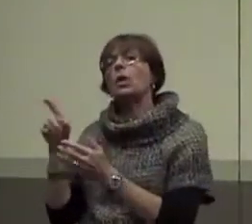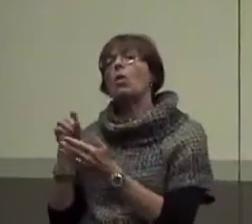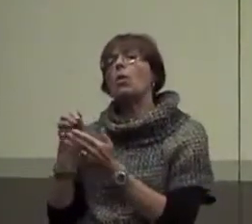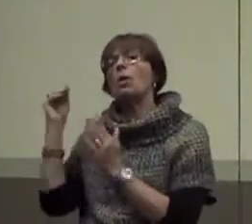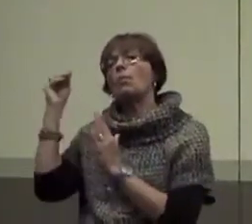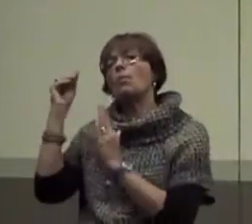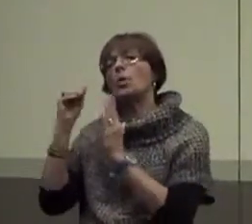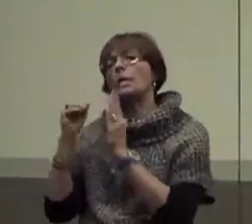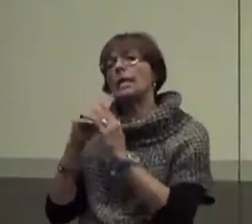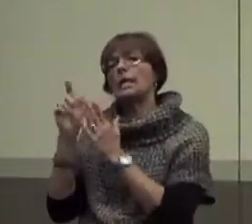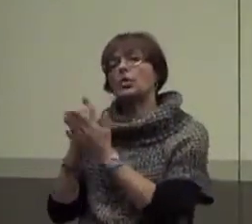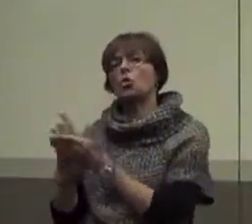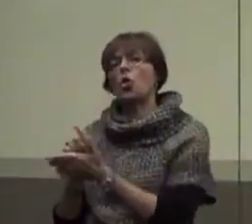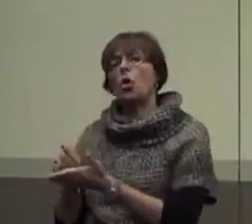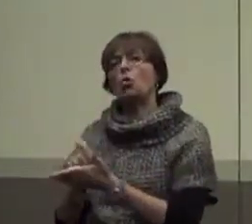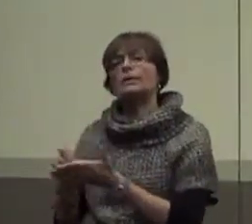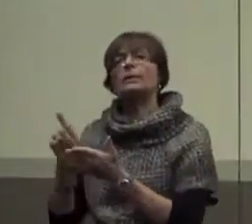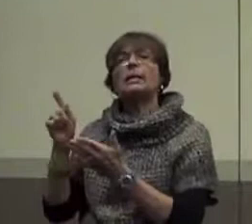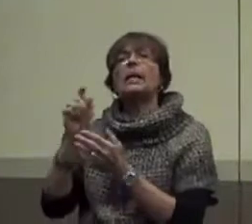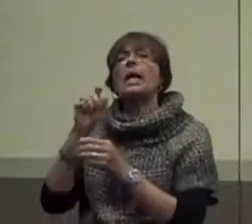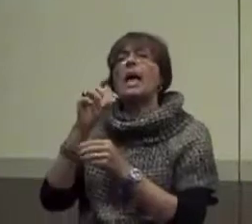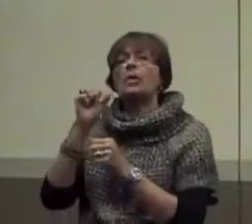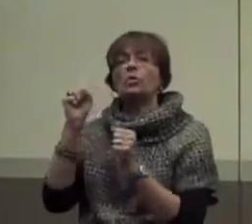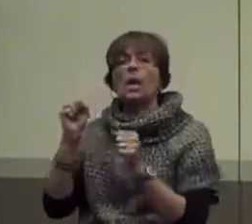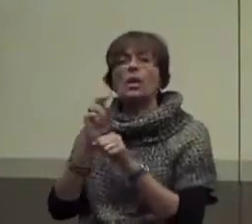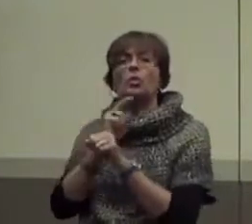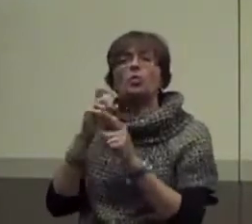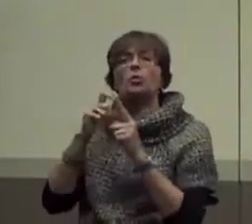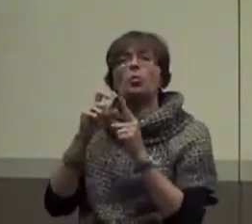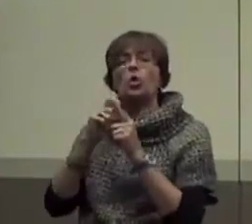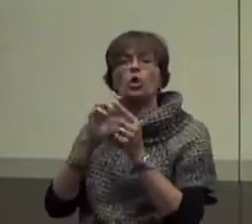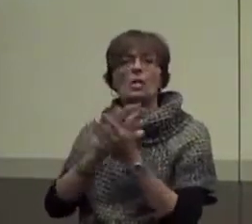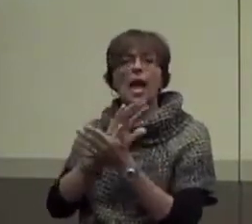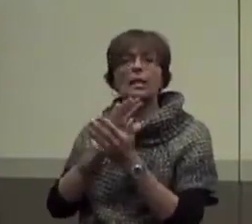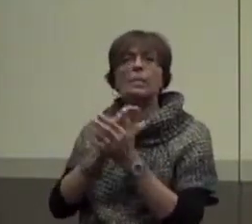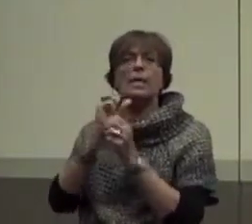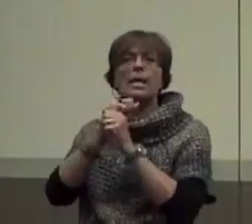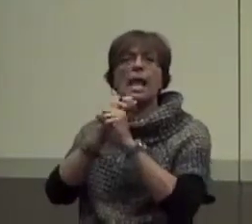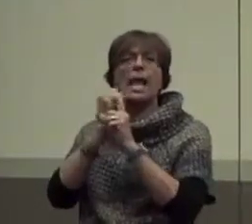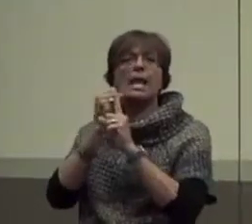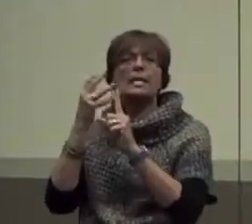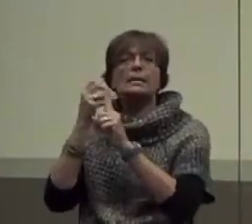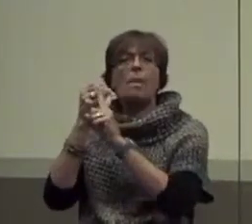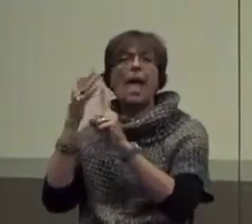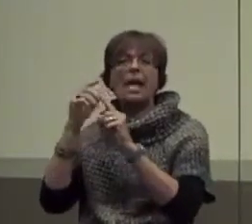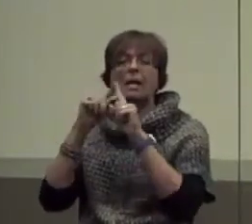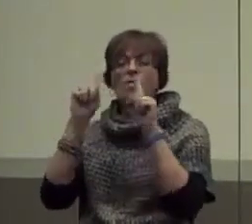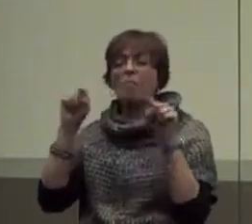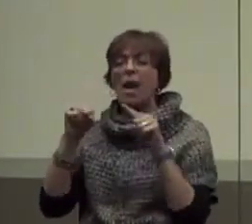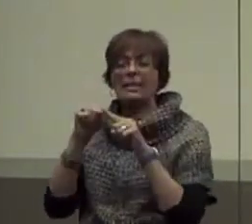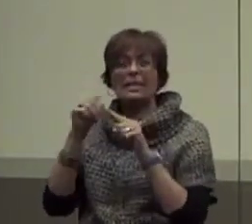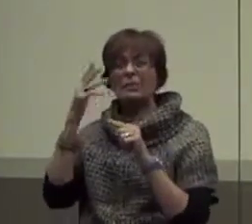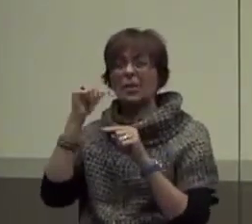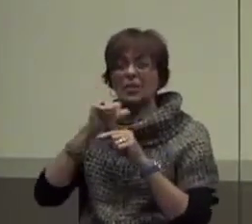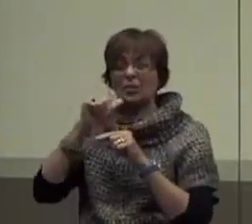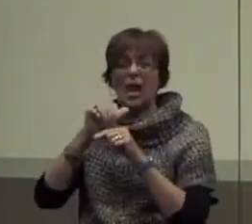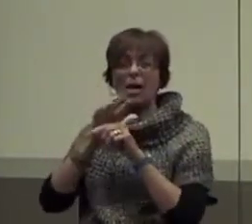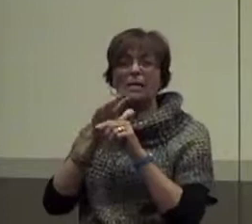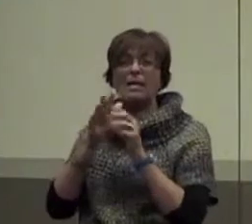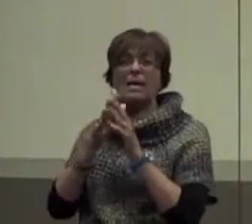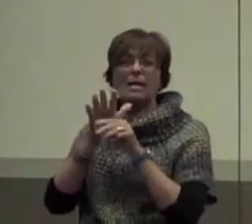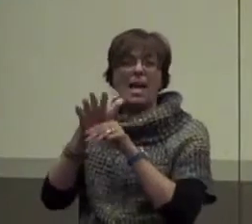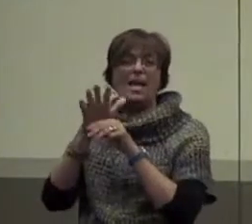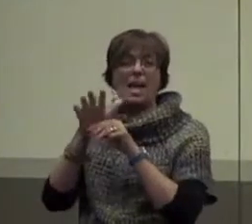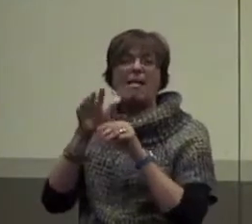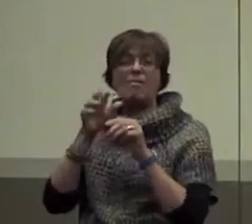And again, you can use the Word document and expand these boxes if you need to. I know I don't give you much room to write, but the idea is